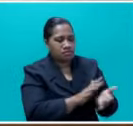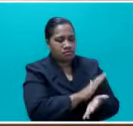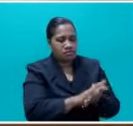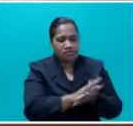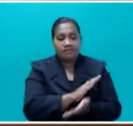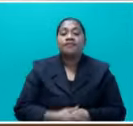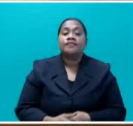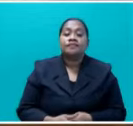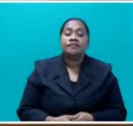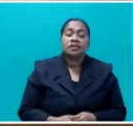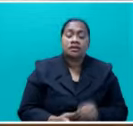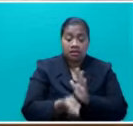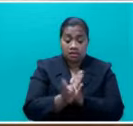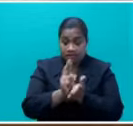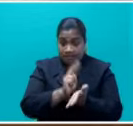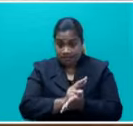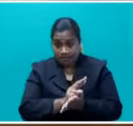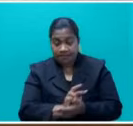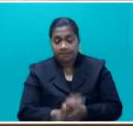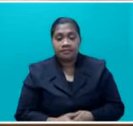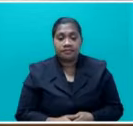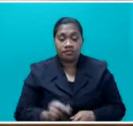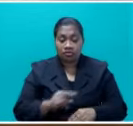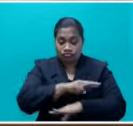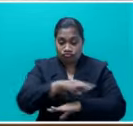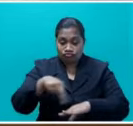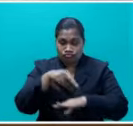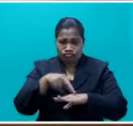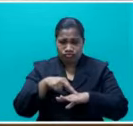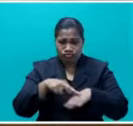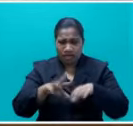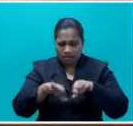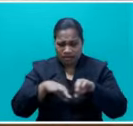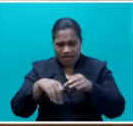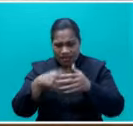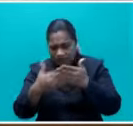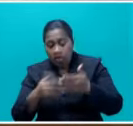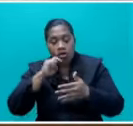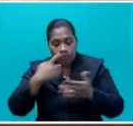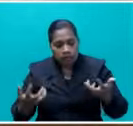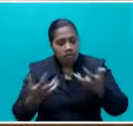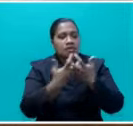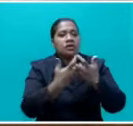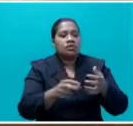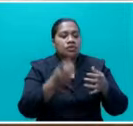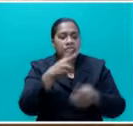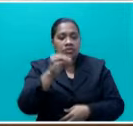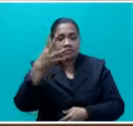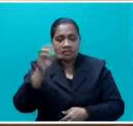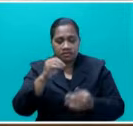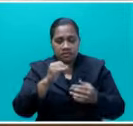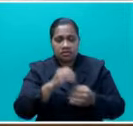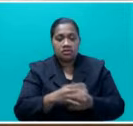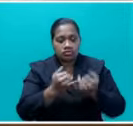review of the regional architecture, Mr. Speaker, will go hand in hand with the development of the 2050 strategy and will be the defining aspect